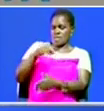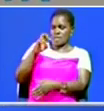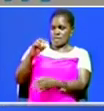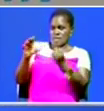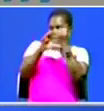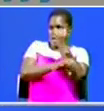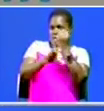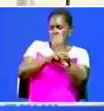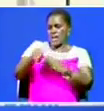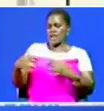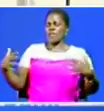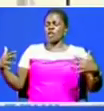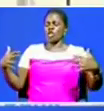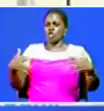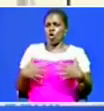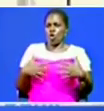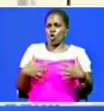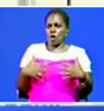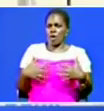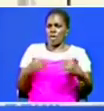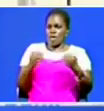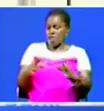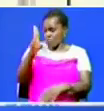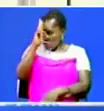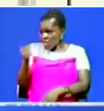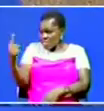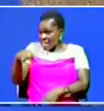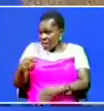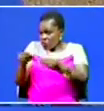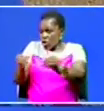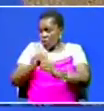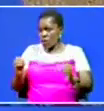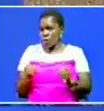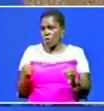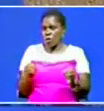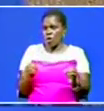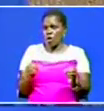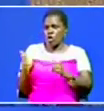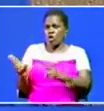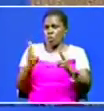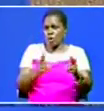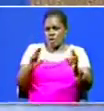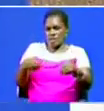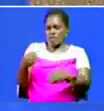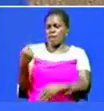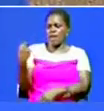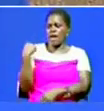into another shocking heist if at all police had not acted. Normally what happens is that they are given a